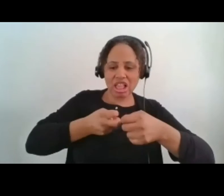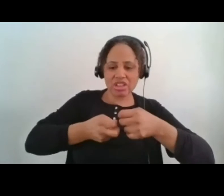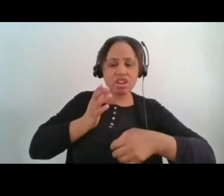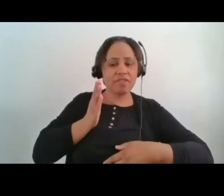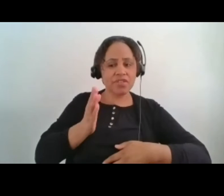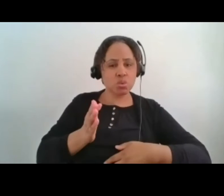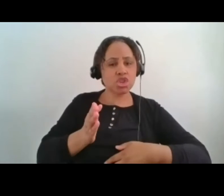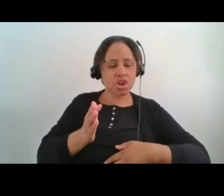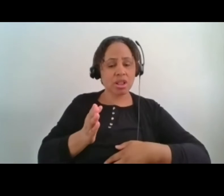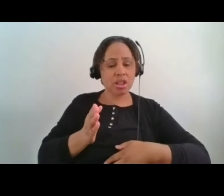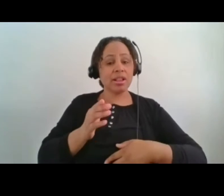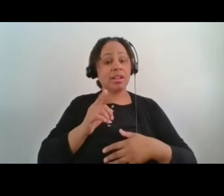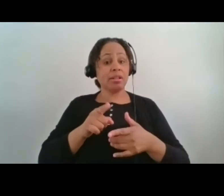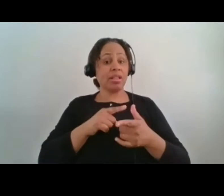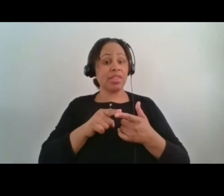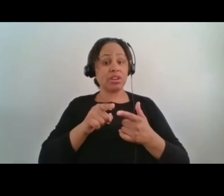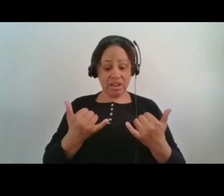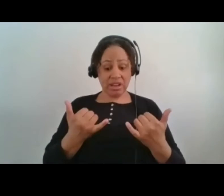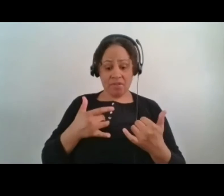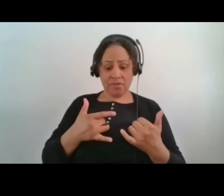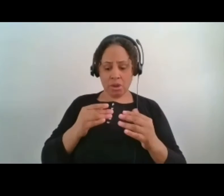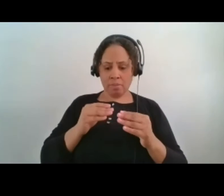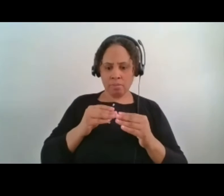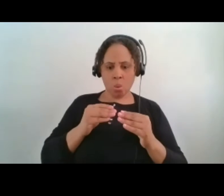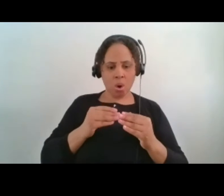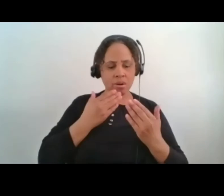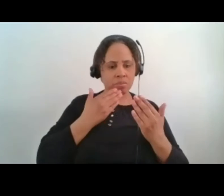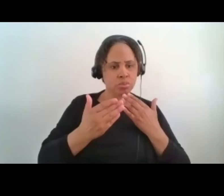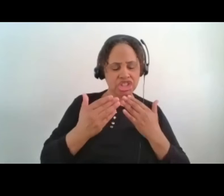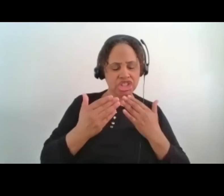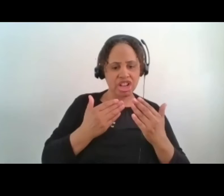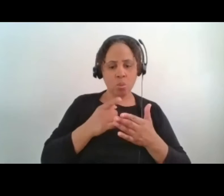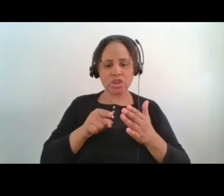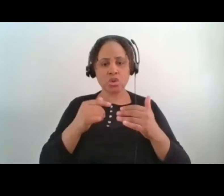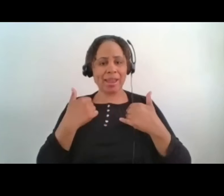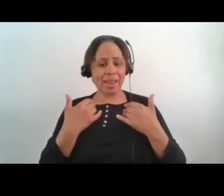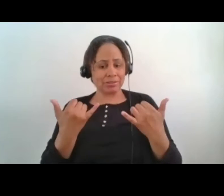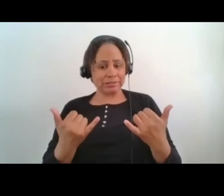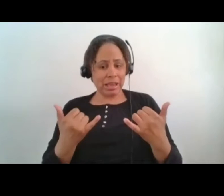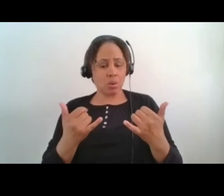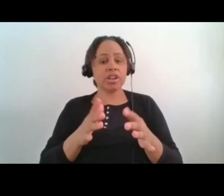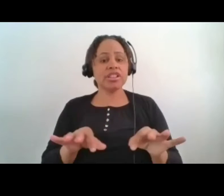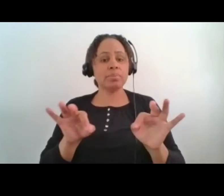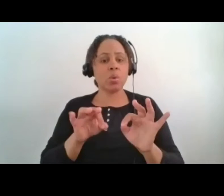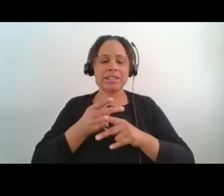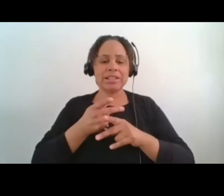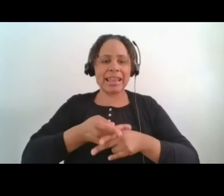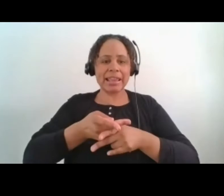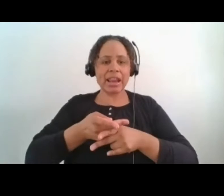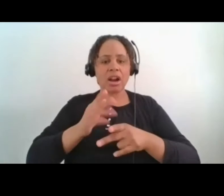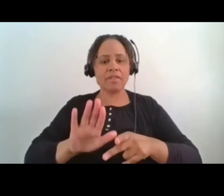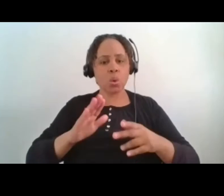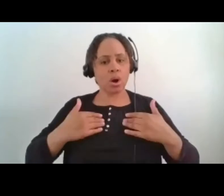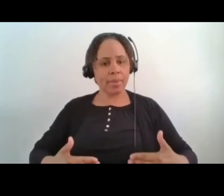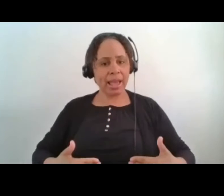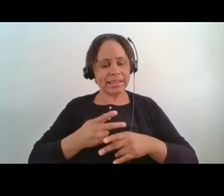more appreciative of what you have. And it's important to take care of your bodies and to take care of your health. Actually, there's one story